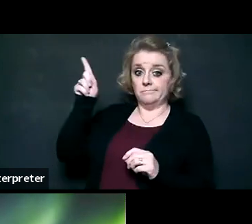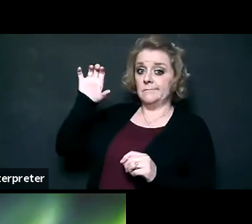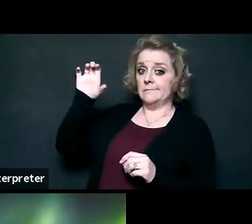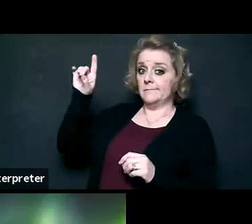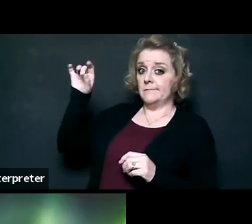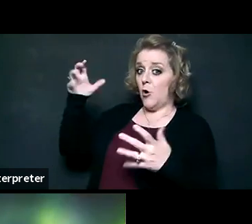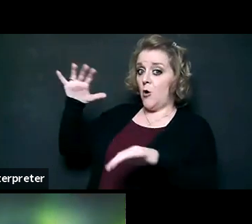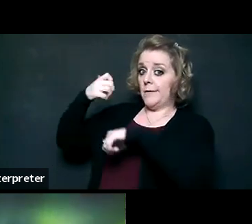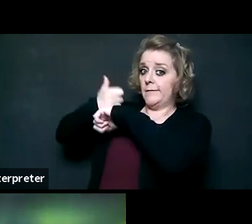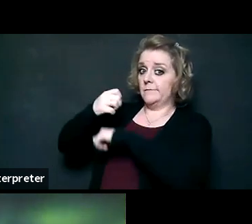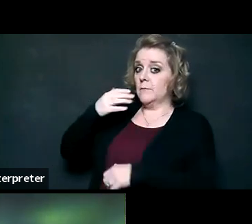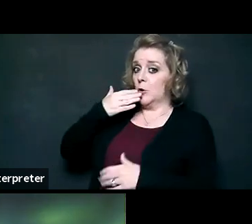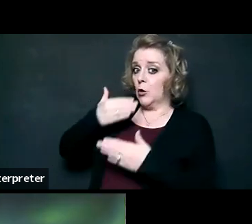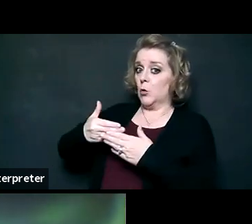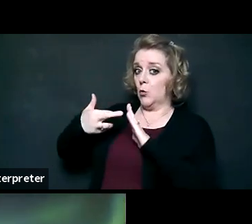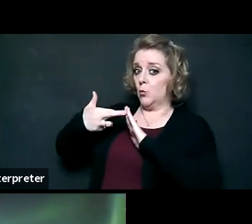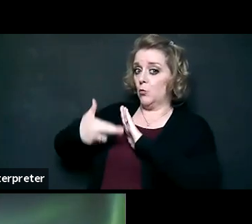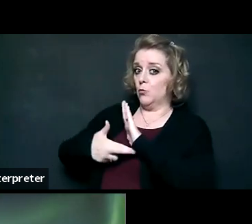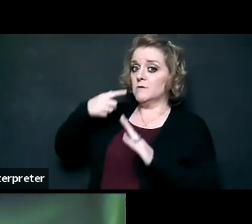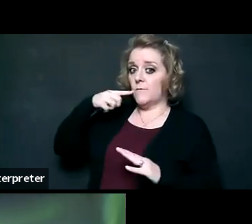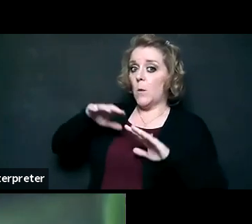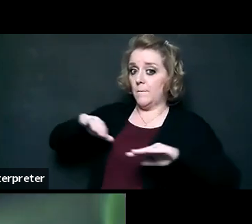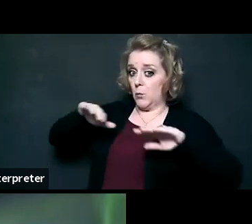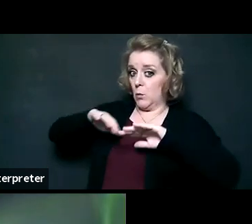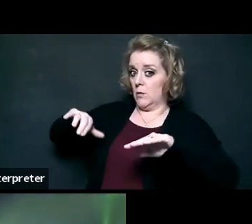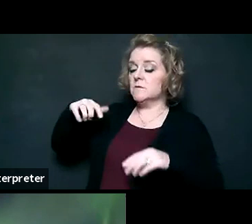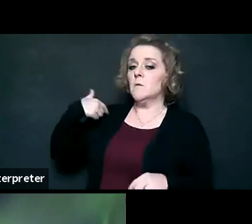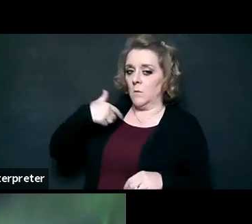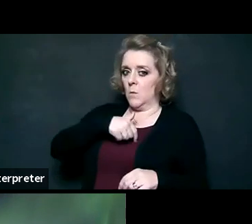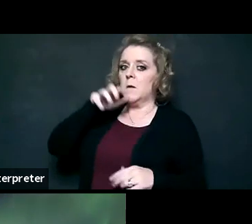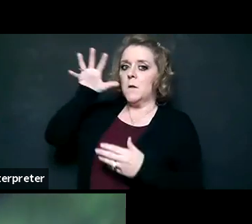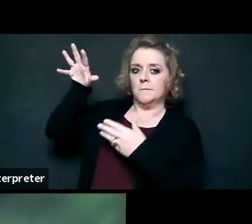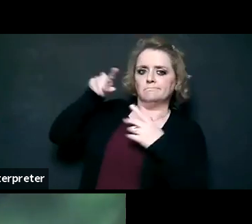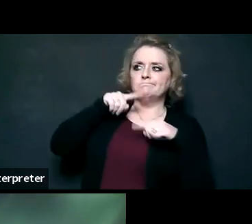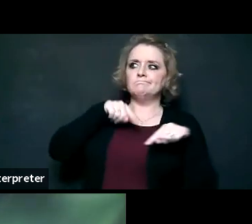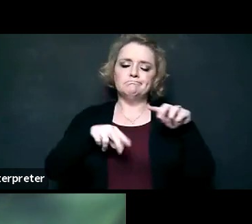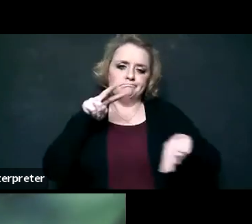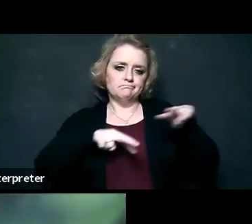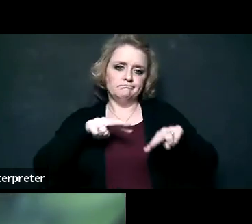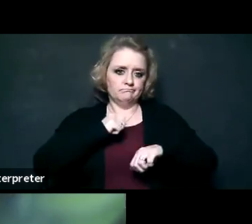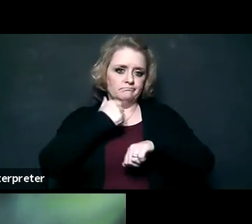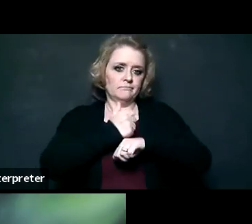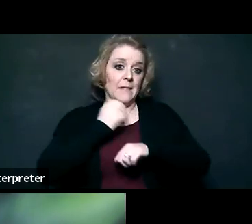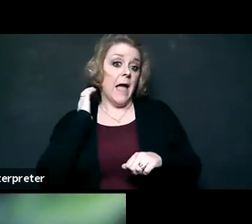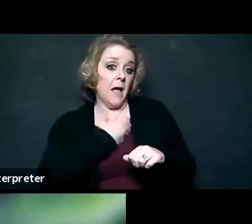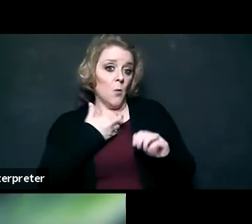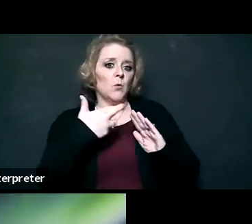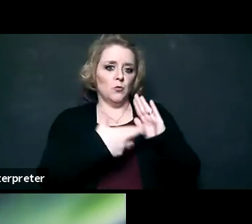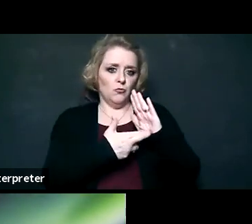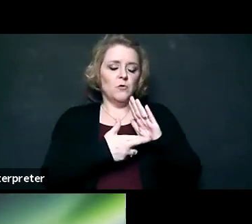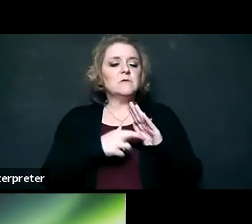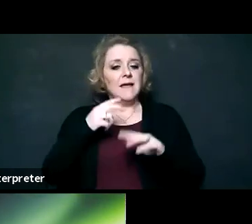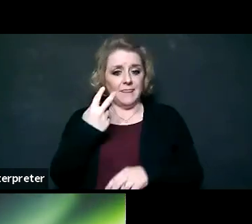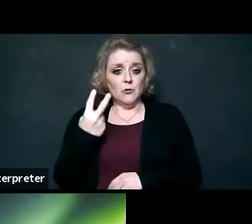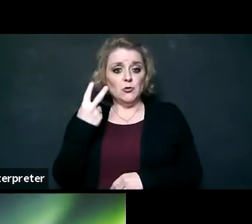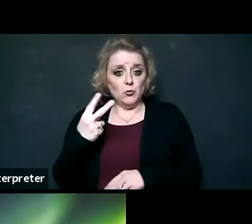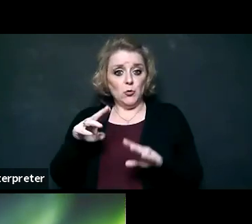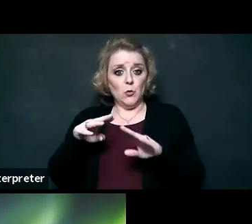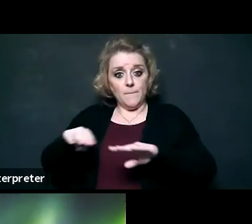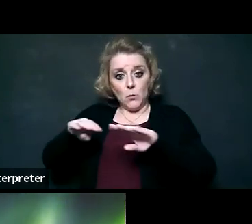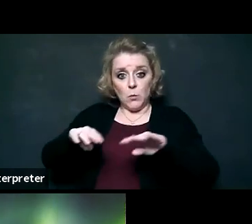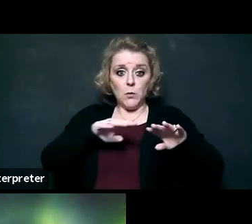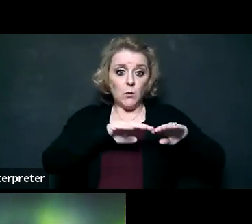guidelines around pools out. We will be developing our local protocols, and those will be in place at the 2 pools that we will be opening